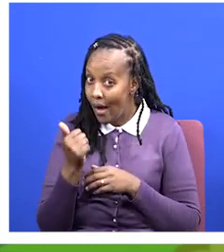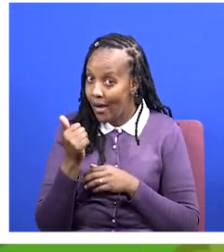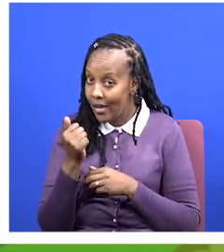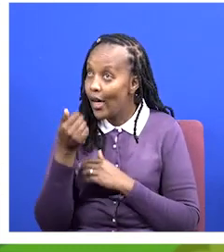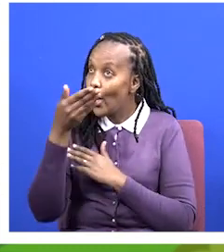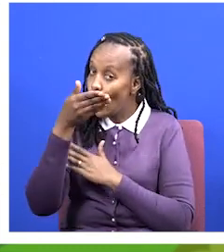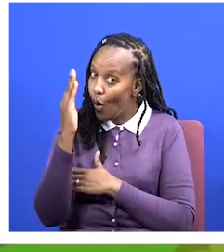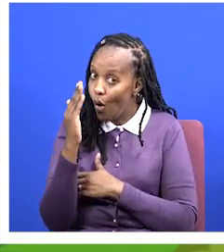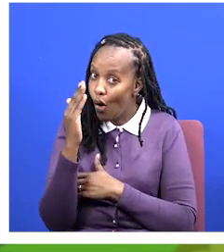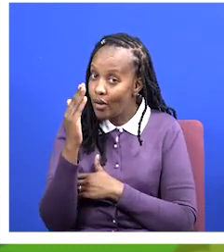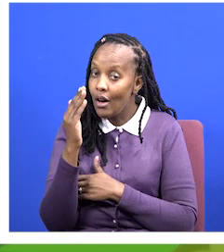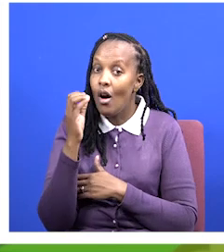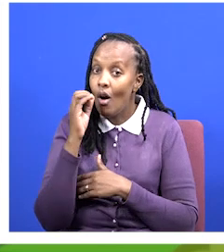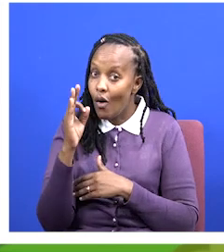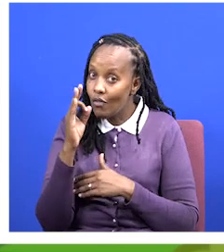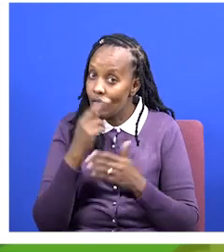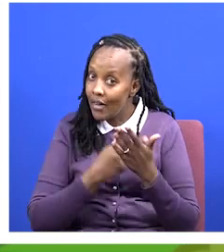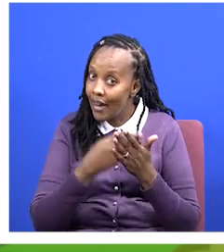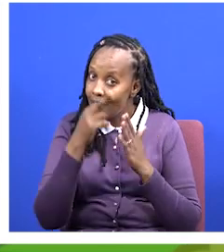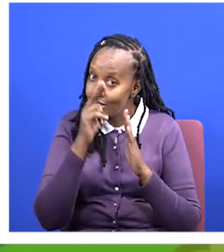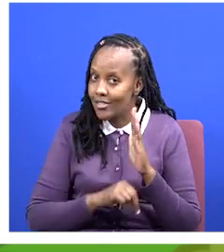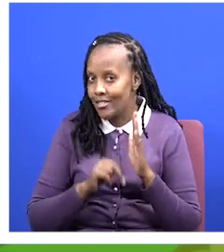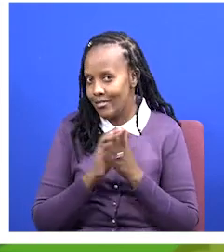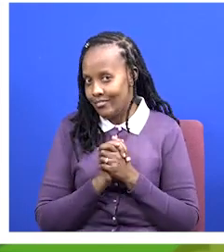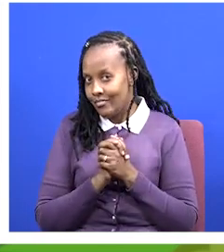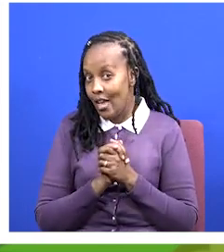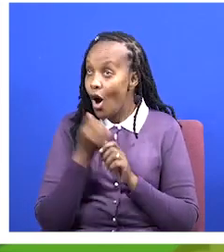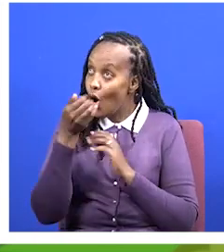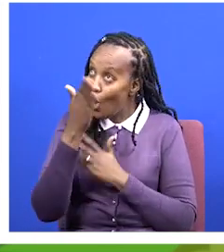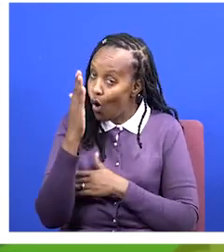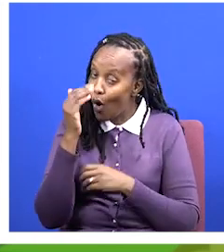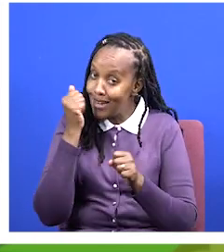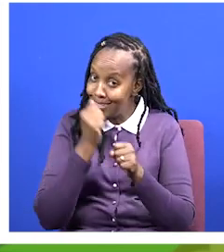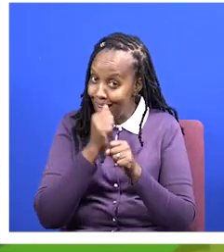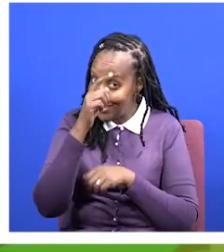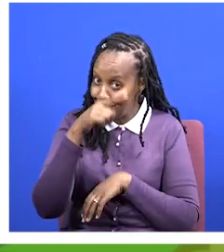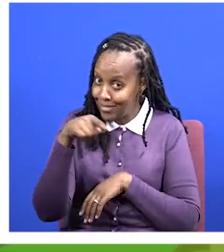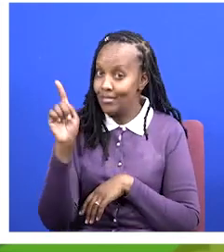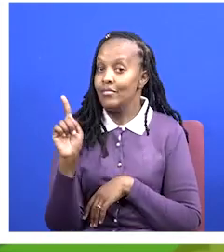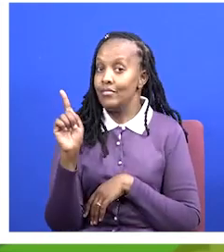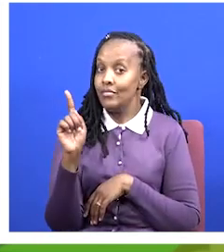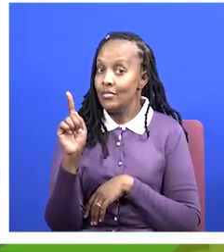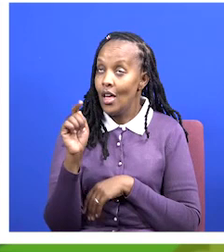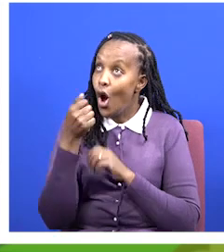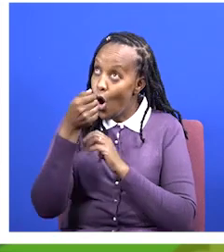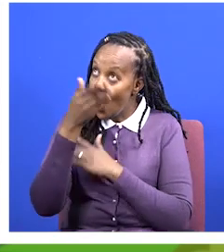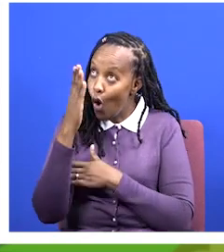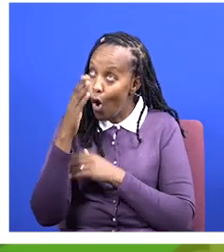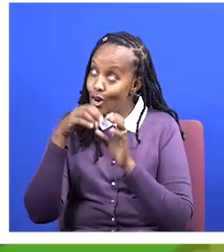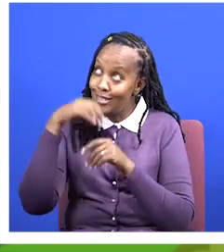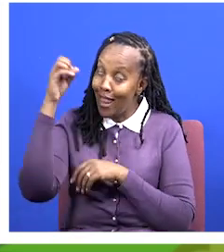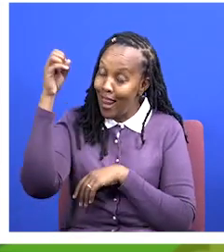God is a God of righteousness. God does right. God